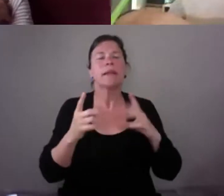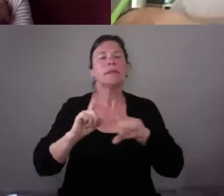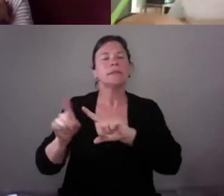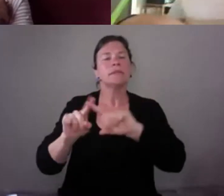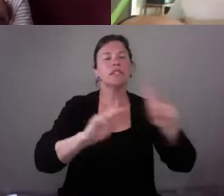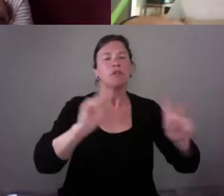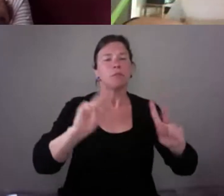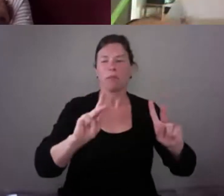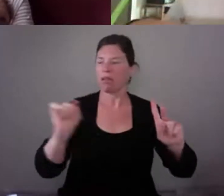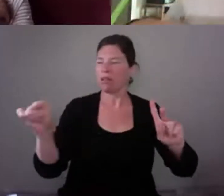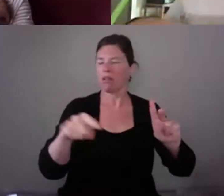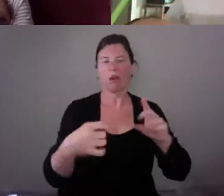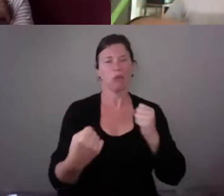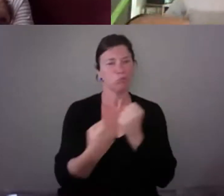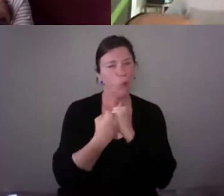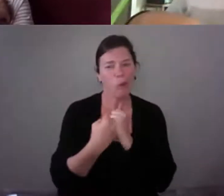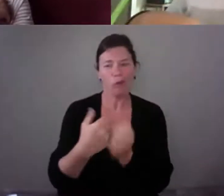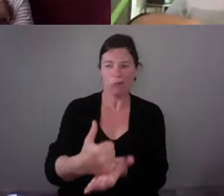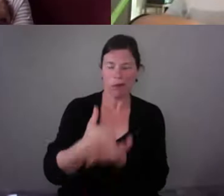helped me. Yeah,